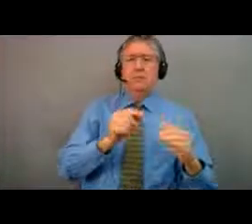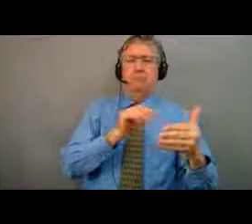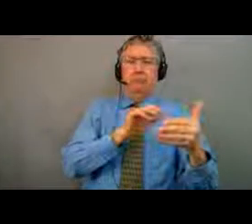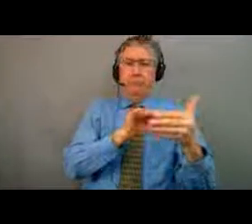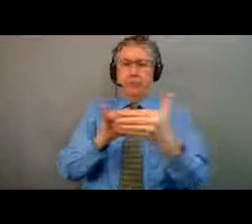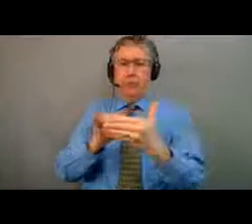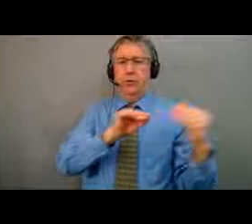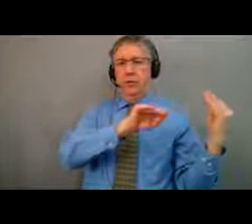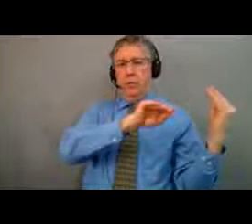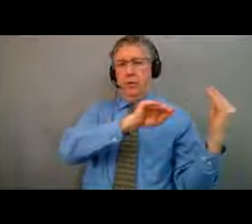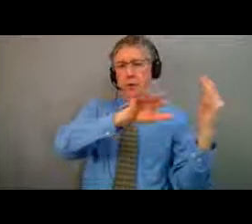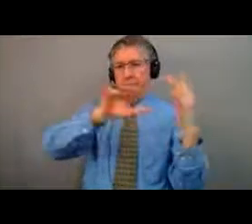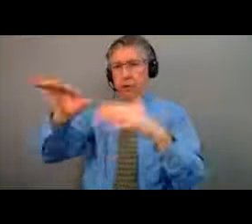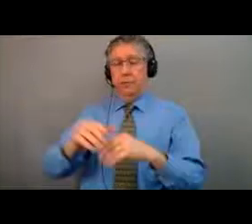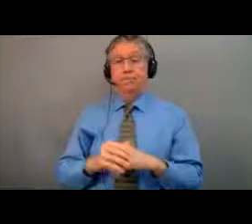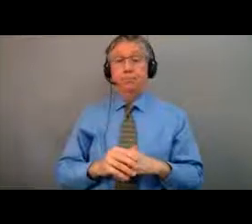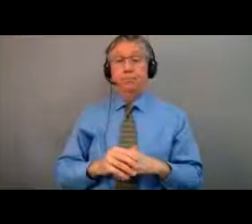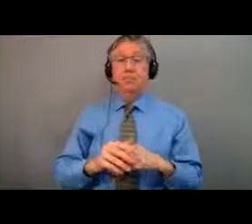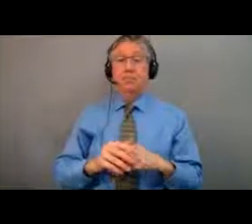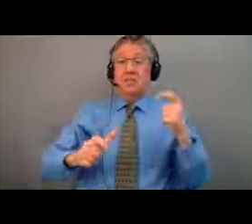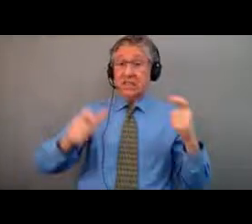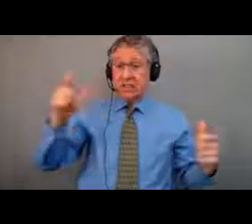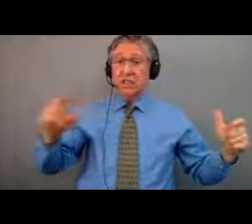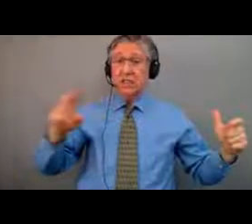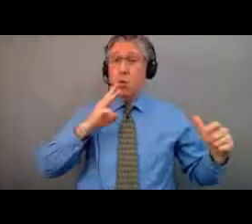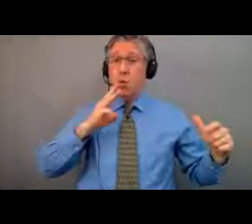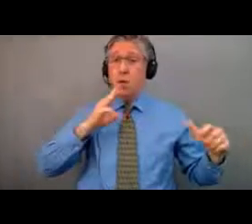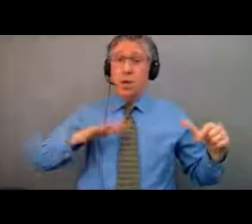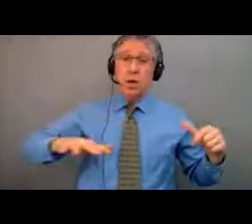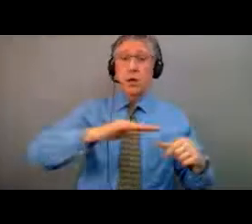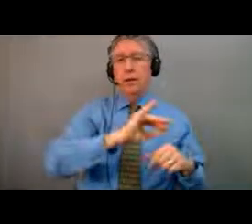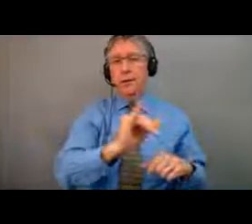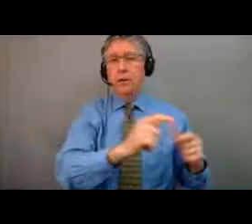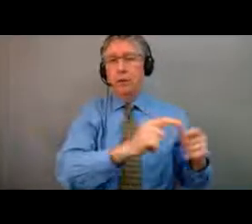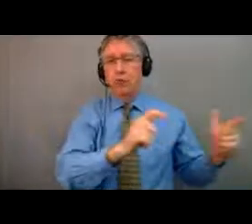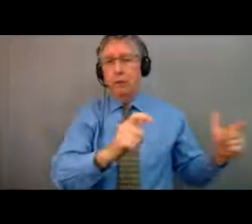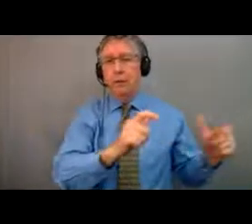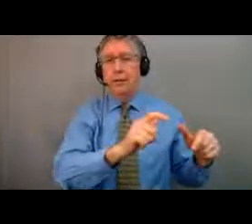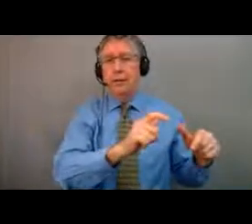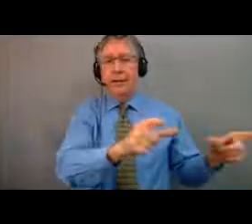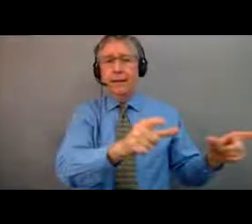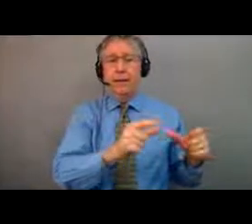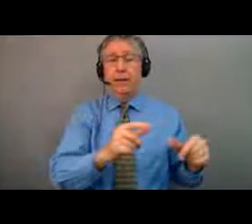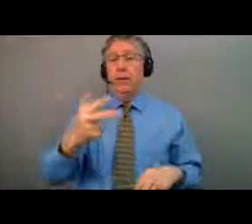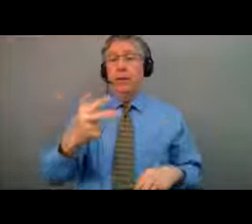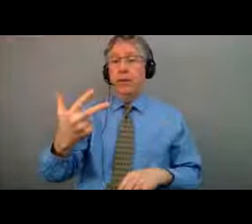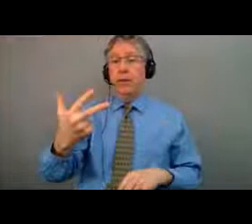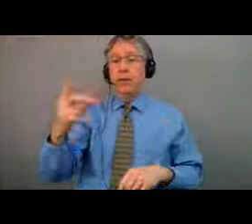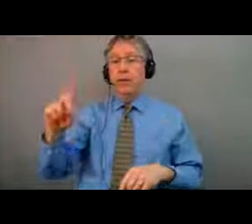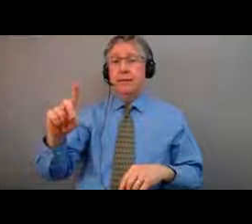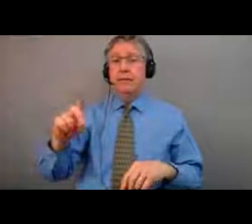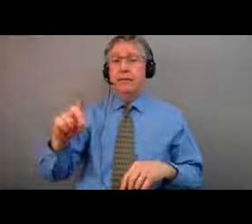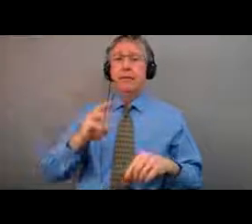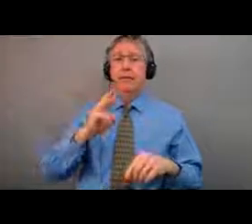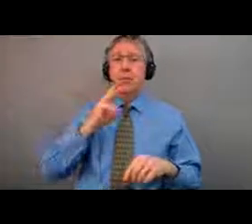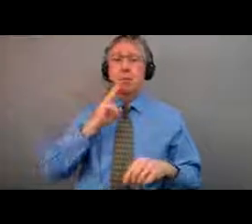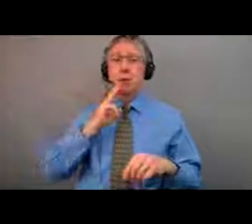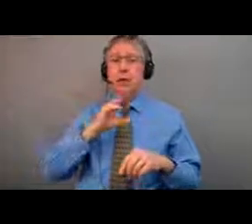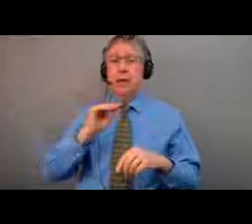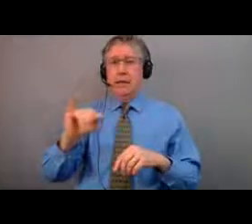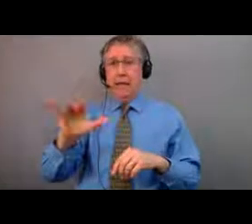for large water bodies like the Great Lakes, a three-dimensional hydrodynamic and ice model is typically used